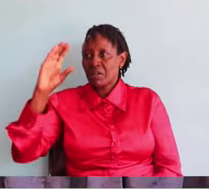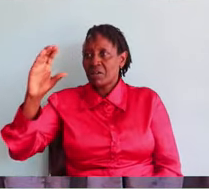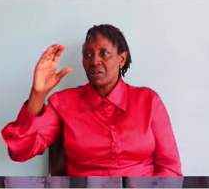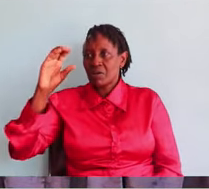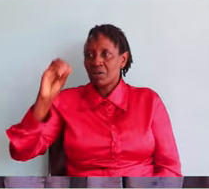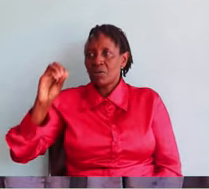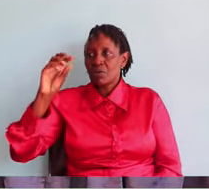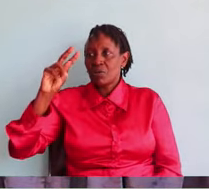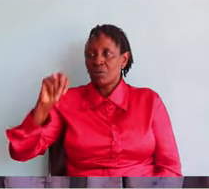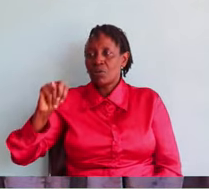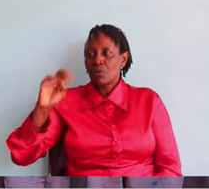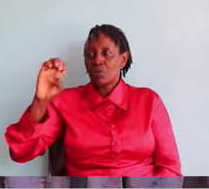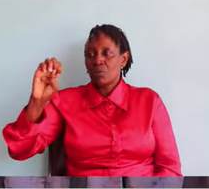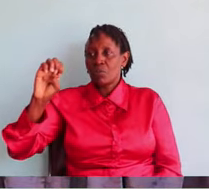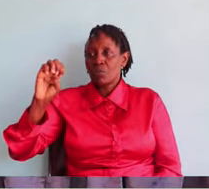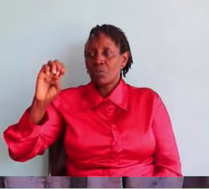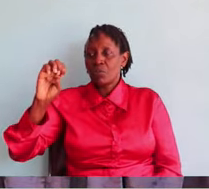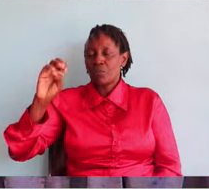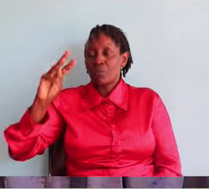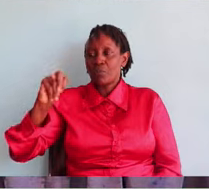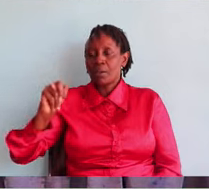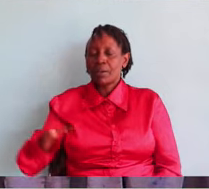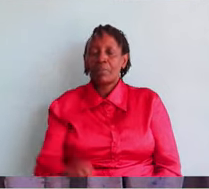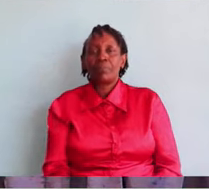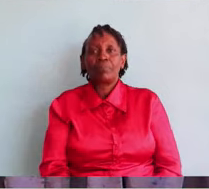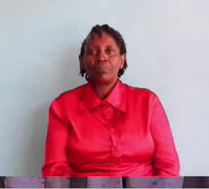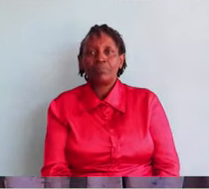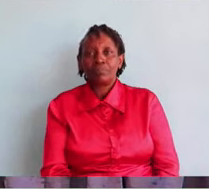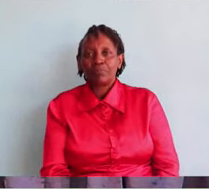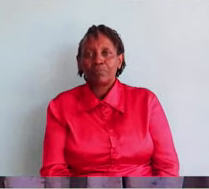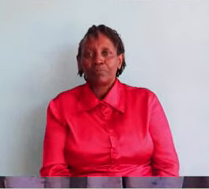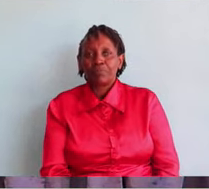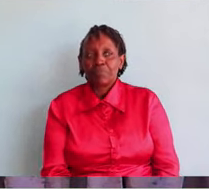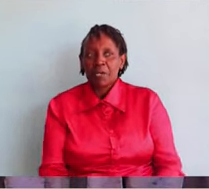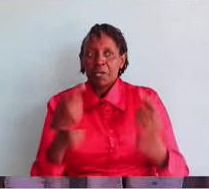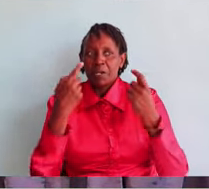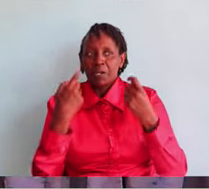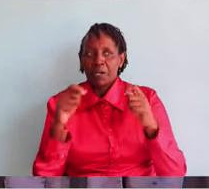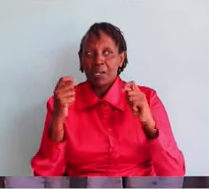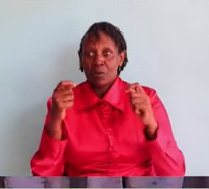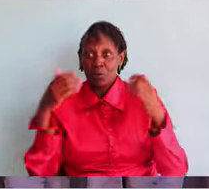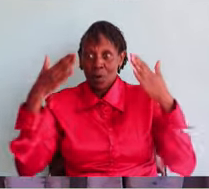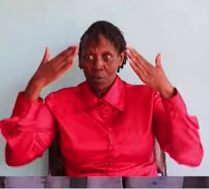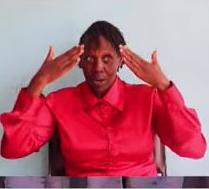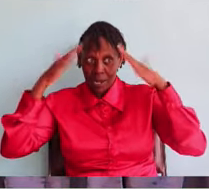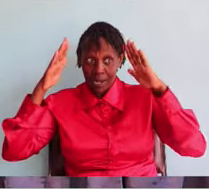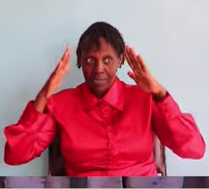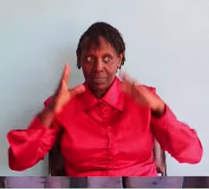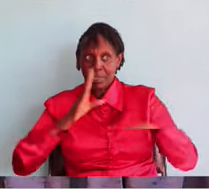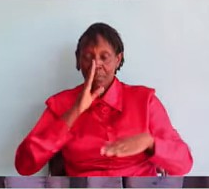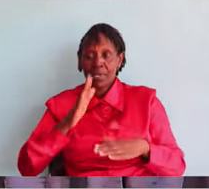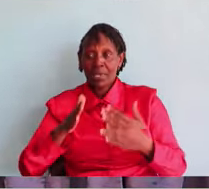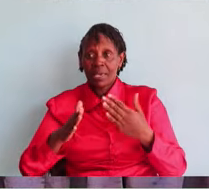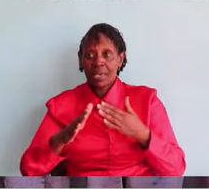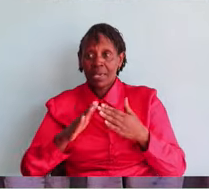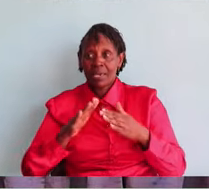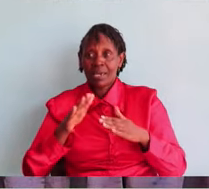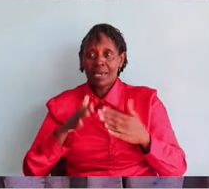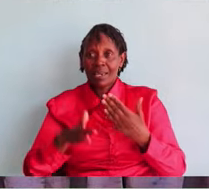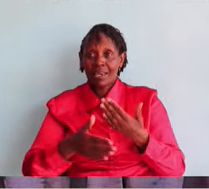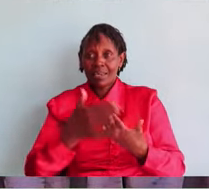while back made an announcement here and was trying to alert us to be careful because, you